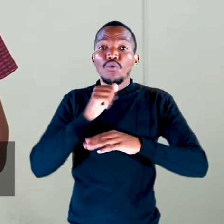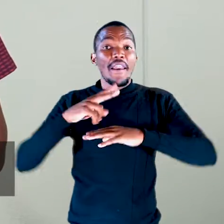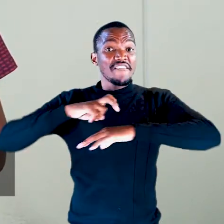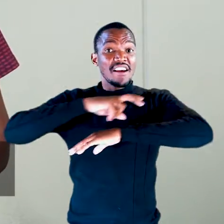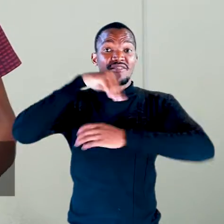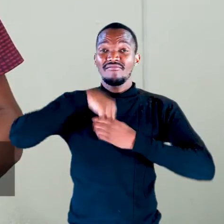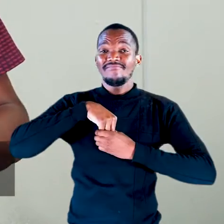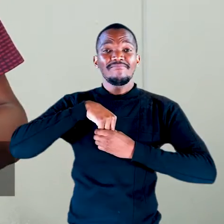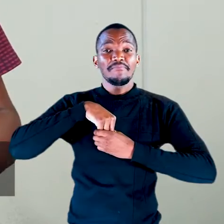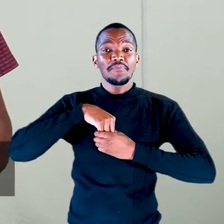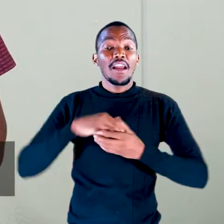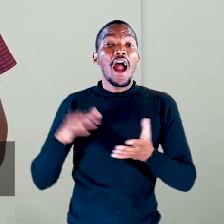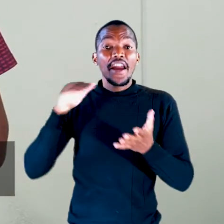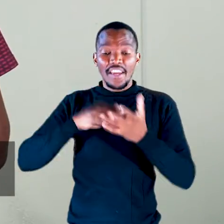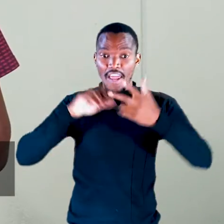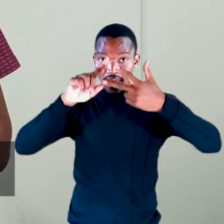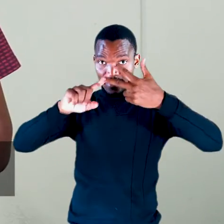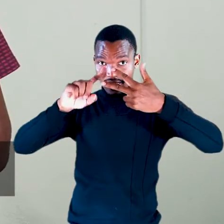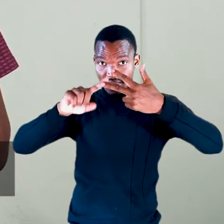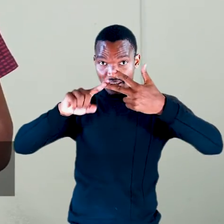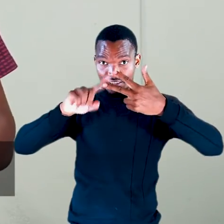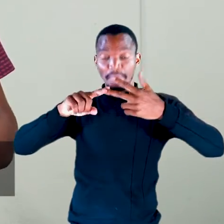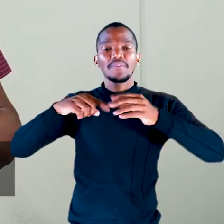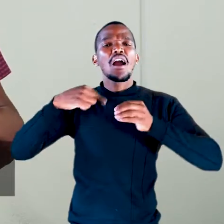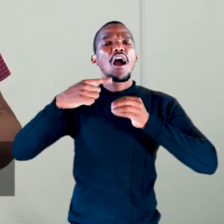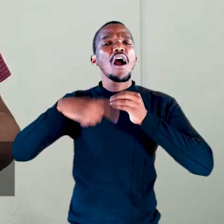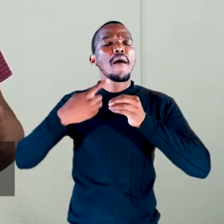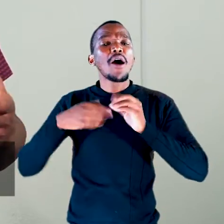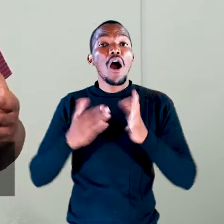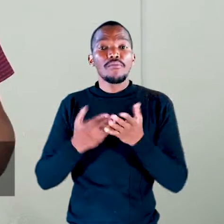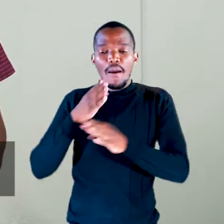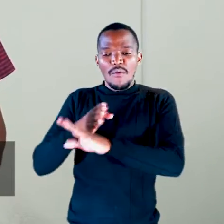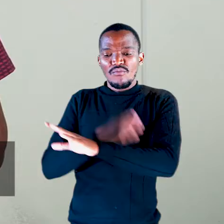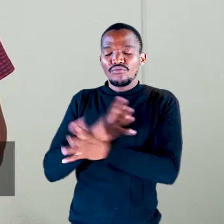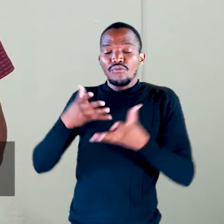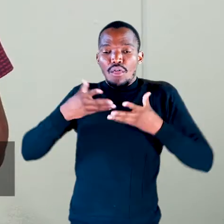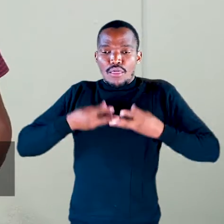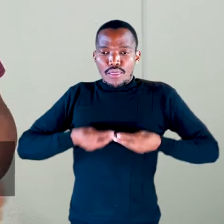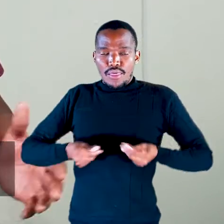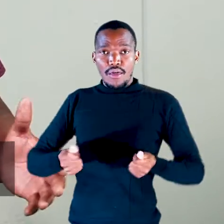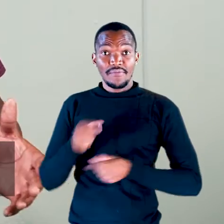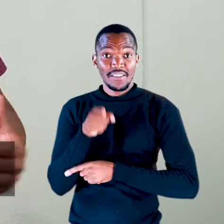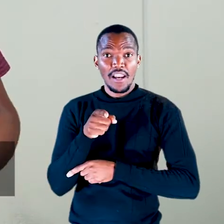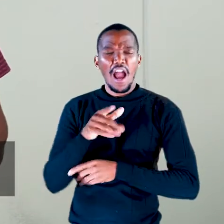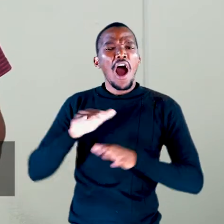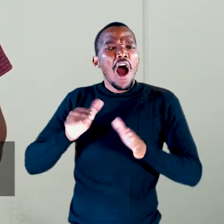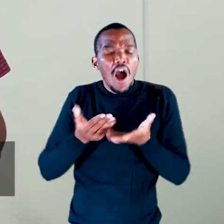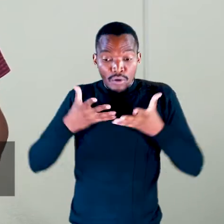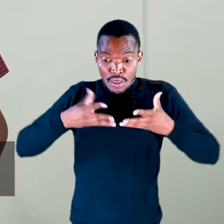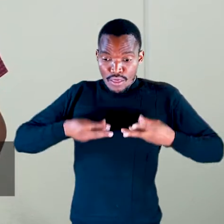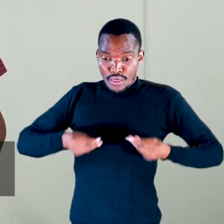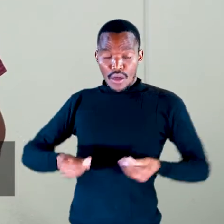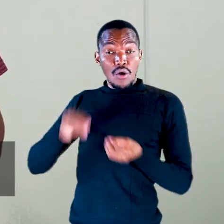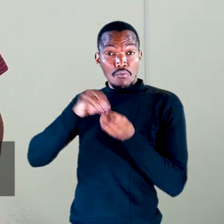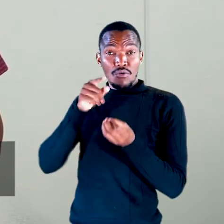tsena. Ya boraro ke yone ya gore to promote recovery. Re promota recovery ka